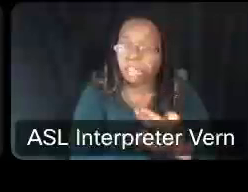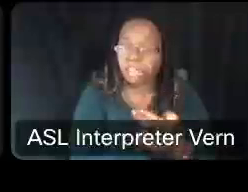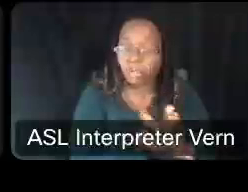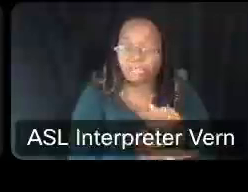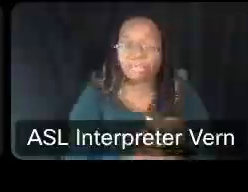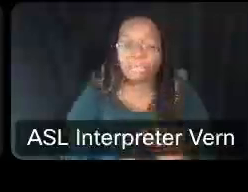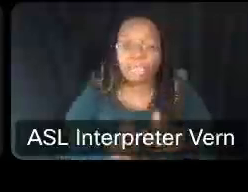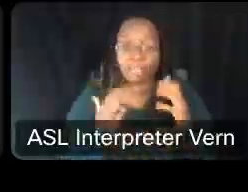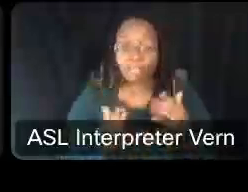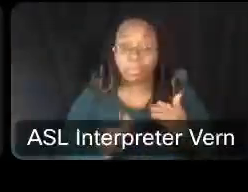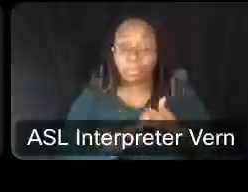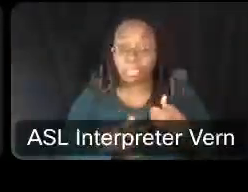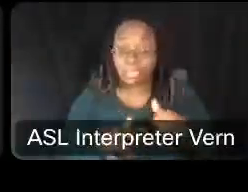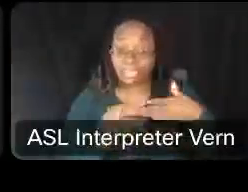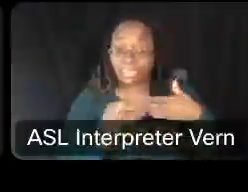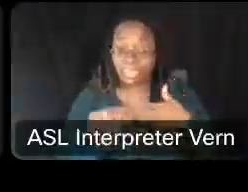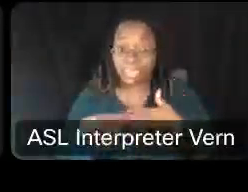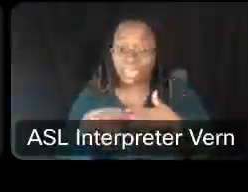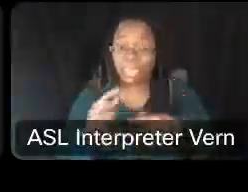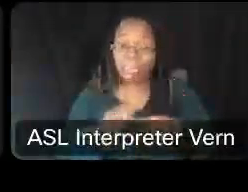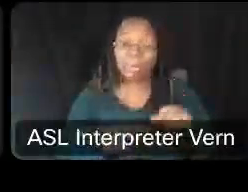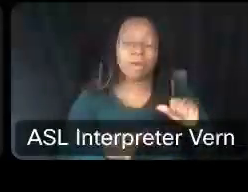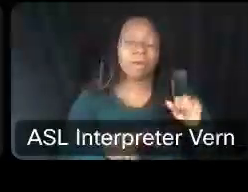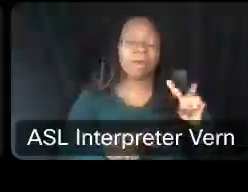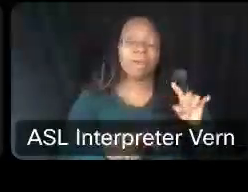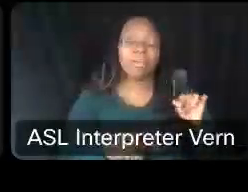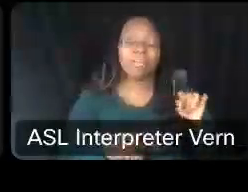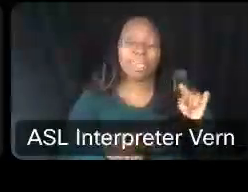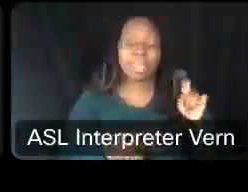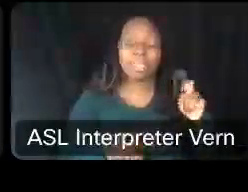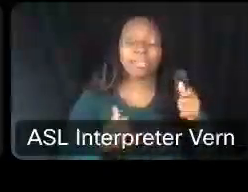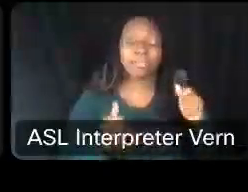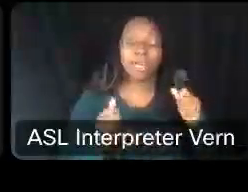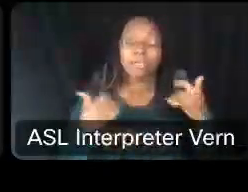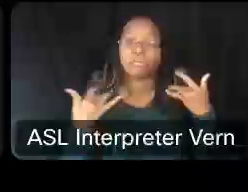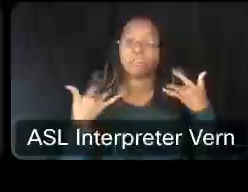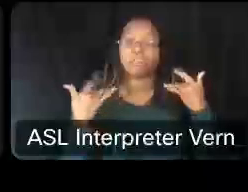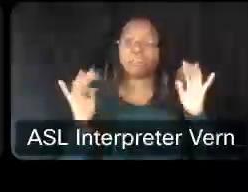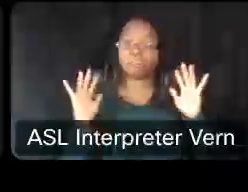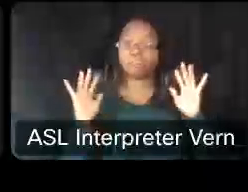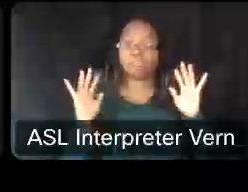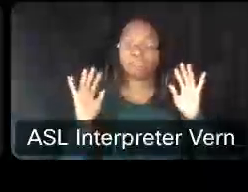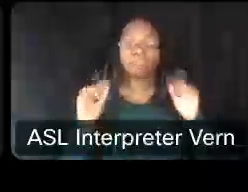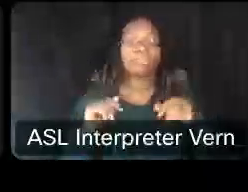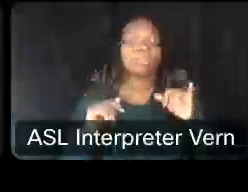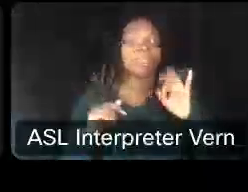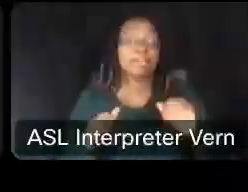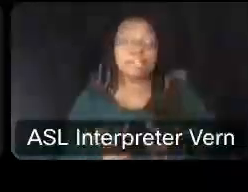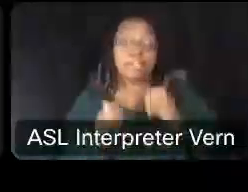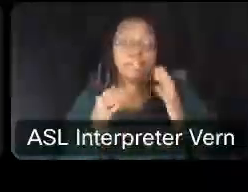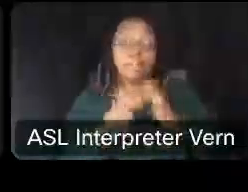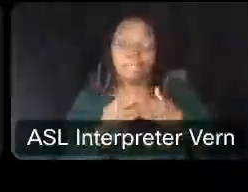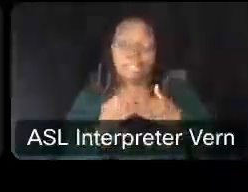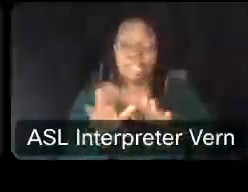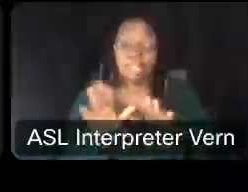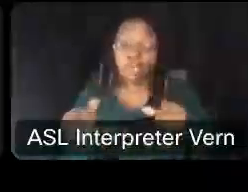still leading, that advocate is, really taking a back seat. Or if survivors are meeting in a room, the advocate might be